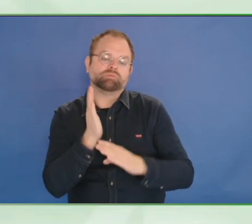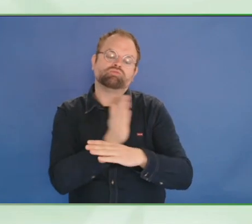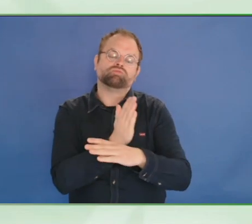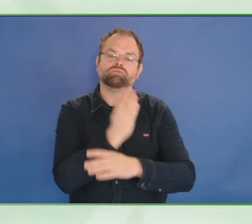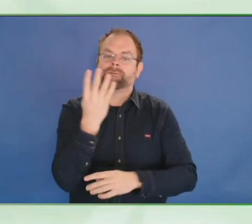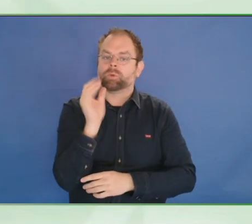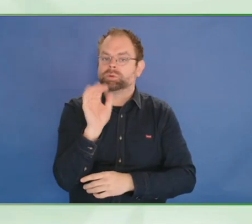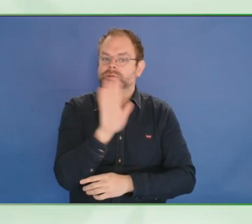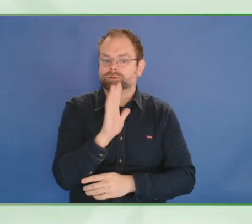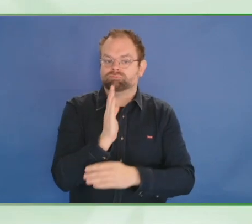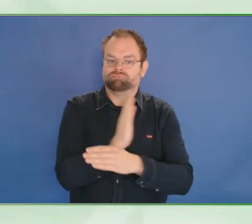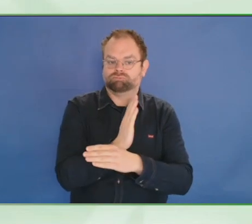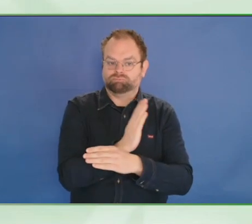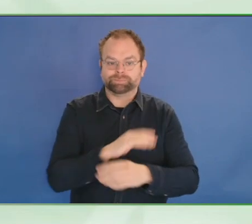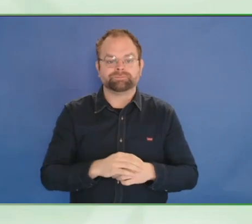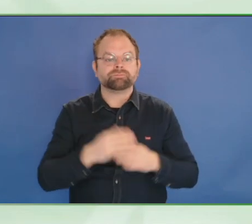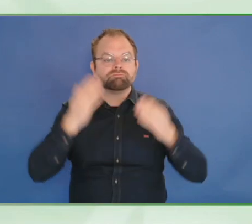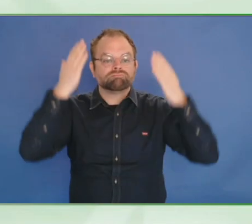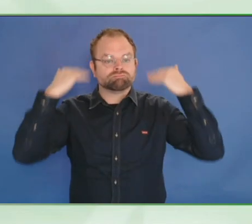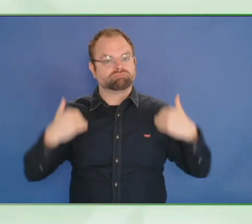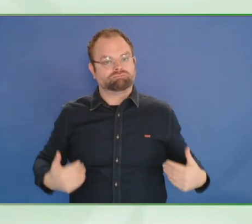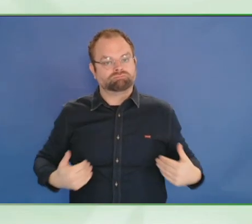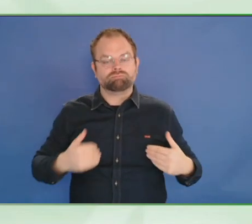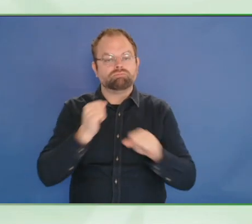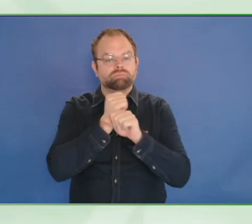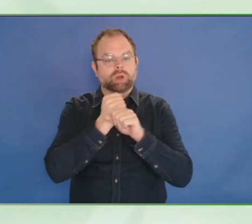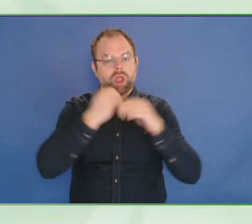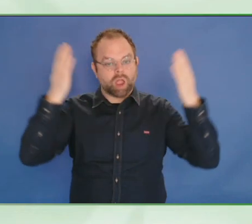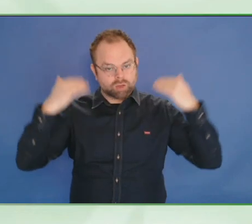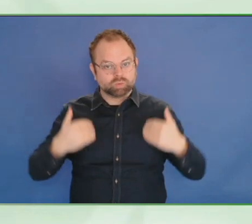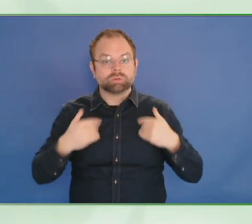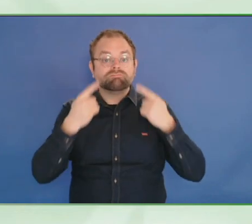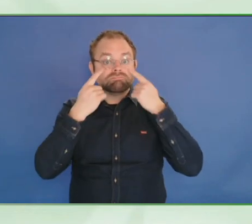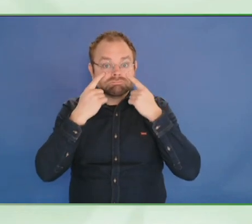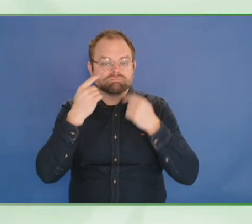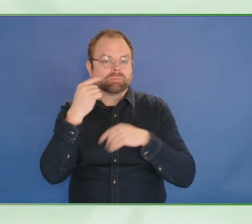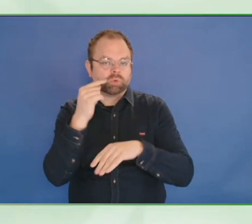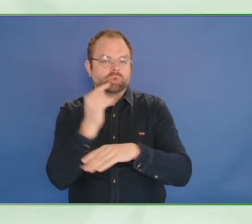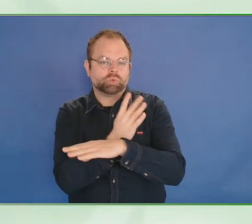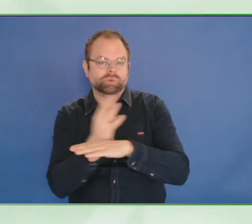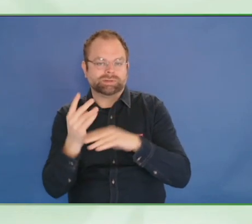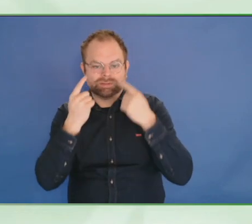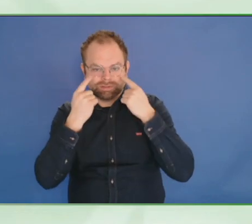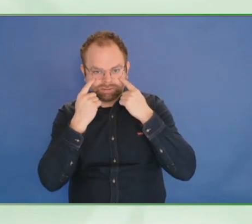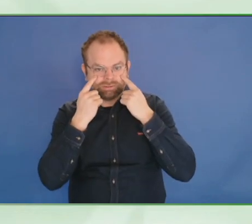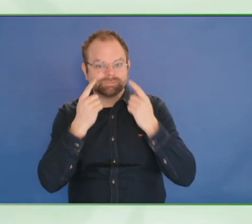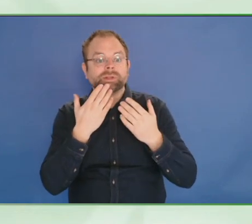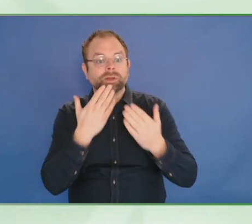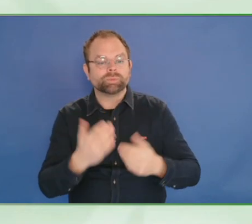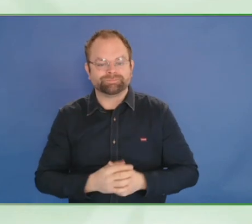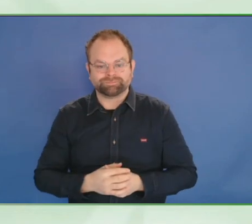Thank you very much to all of our fabulous panelists. This is Marcie speaking again.